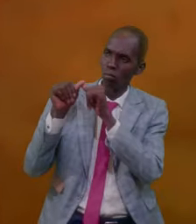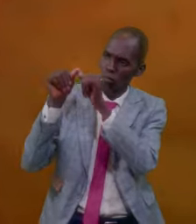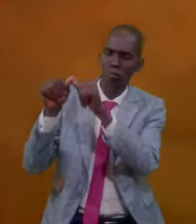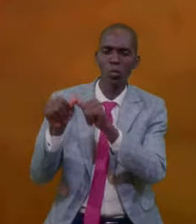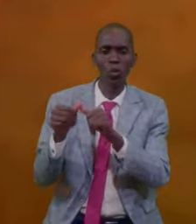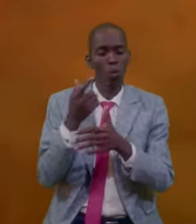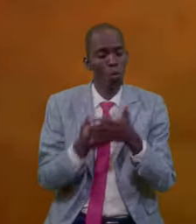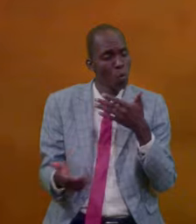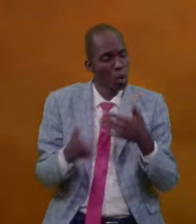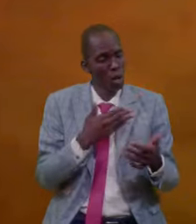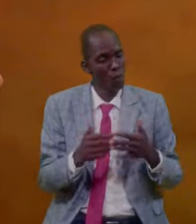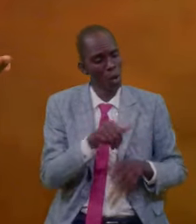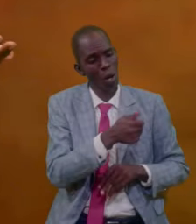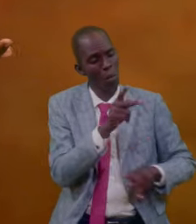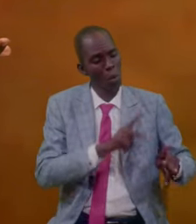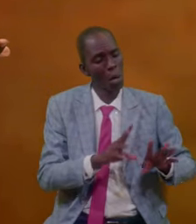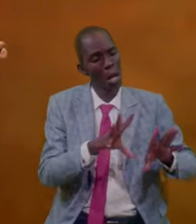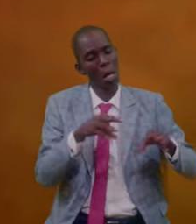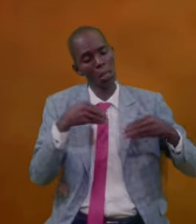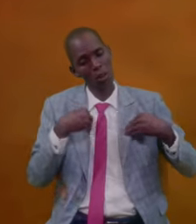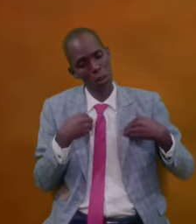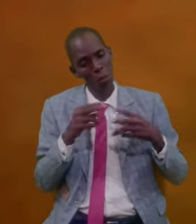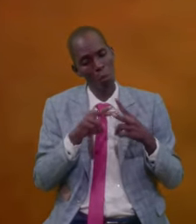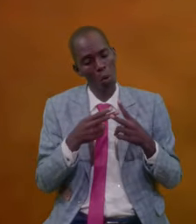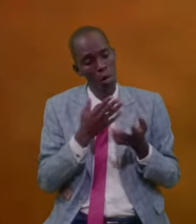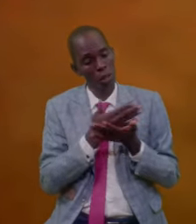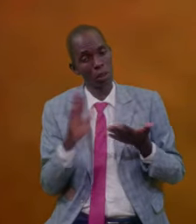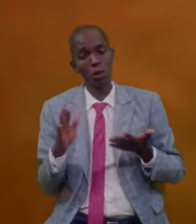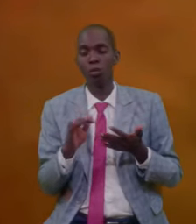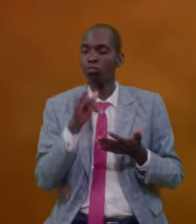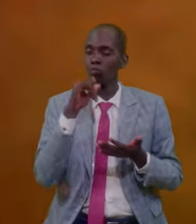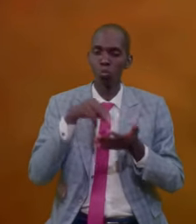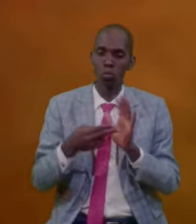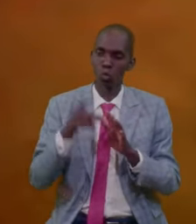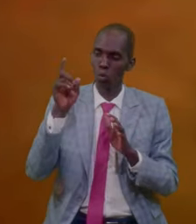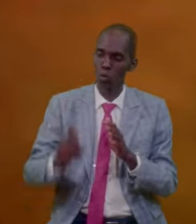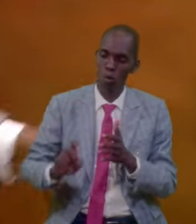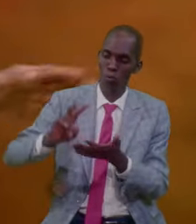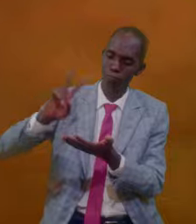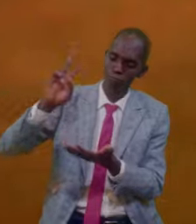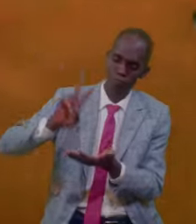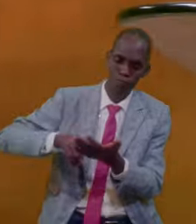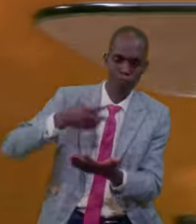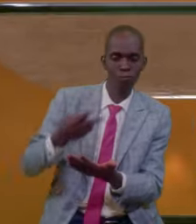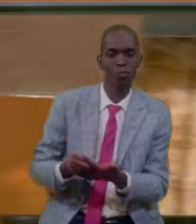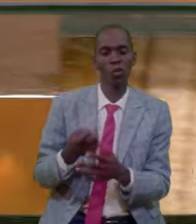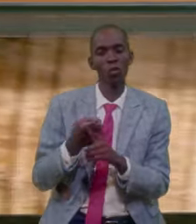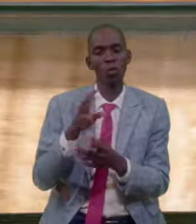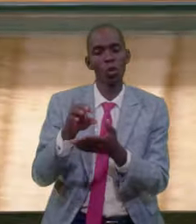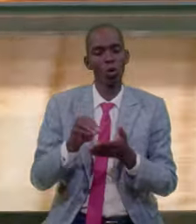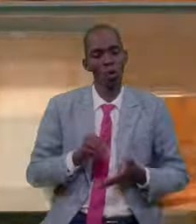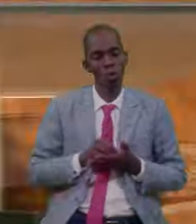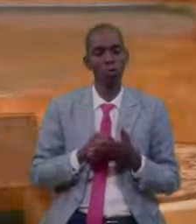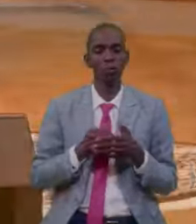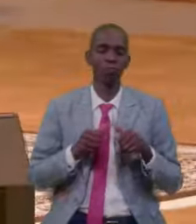people accept or reject, do not fall from your own steadfastness. Whatever other